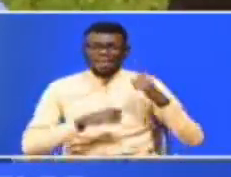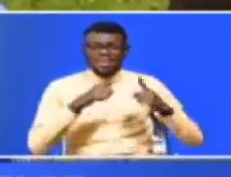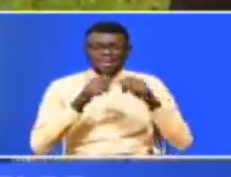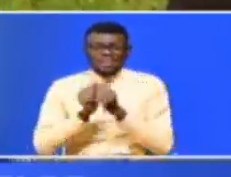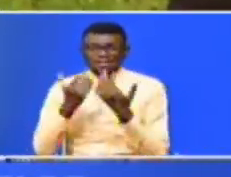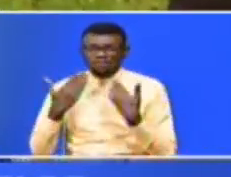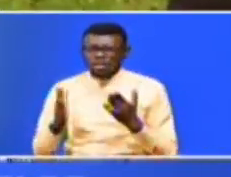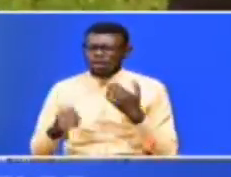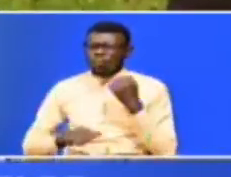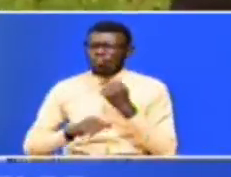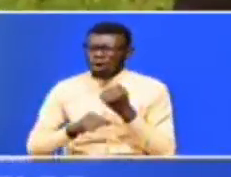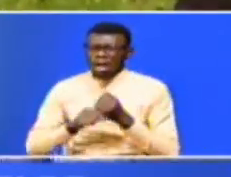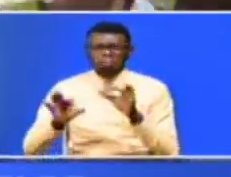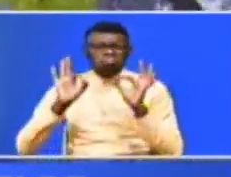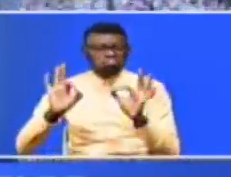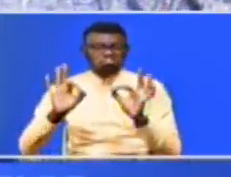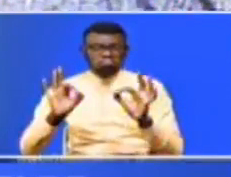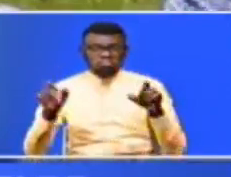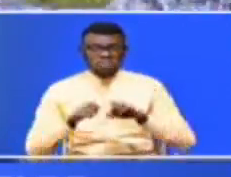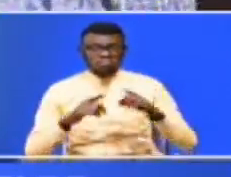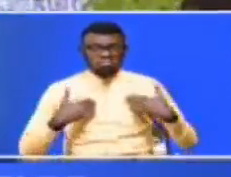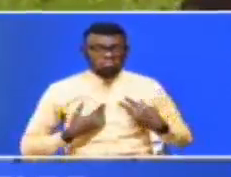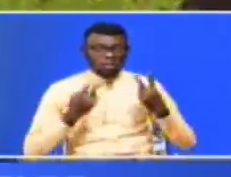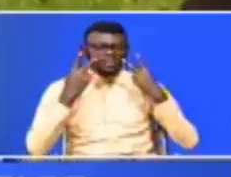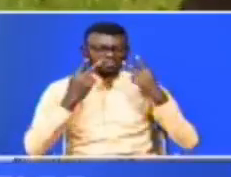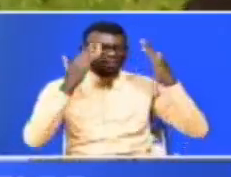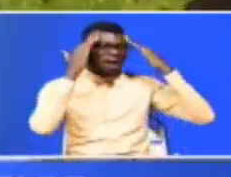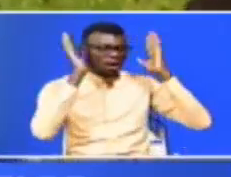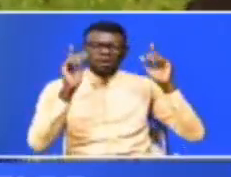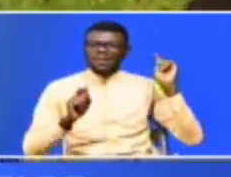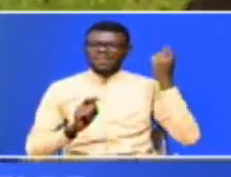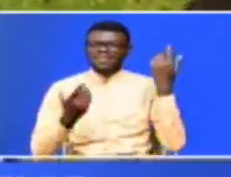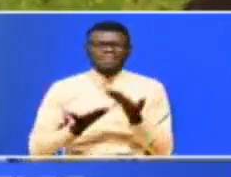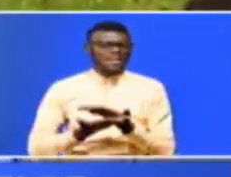Na ni kazi inaonekana. Na ni kazi inaonekana na inajulikana Kenya mzima.